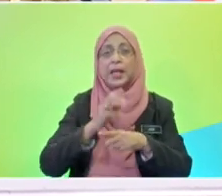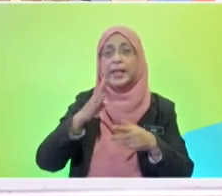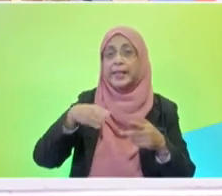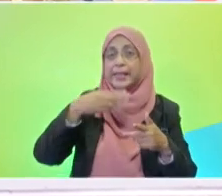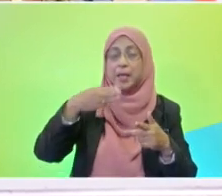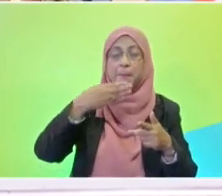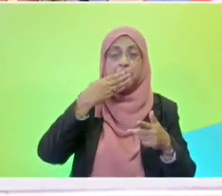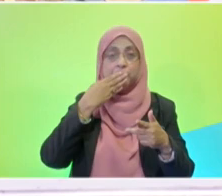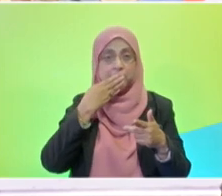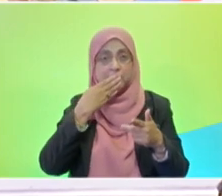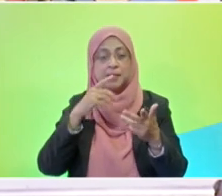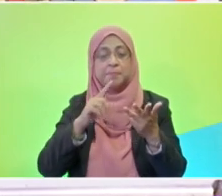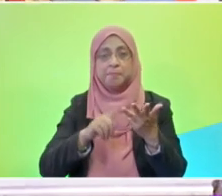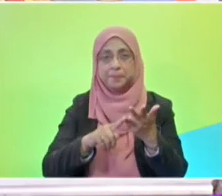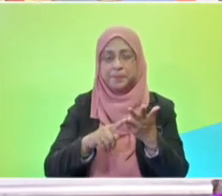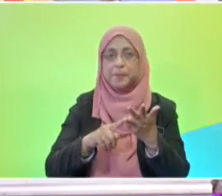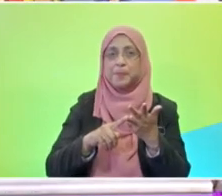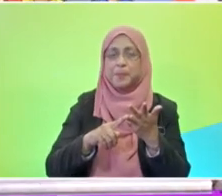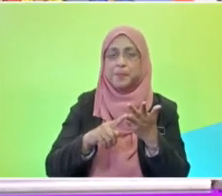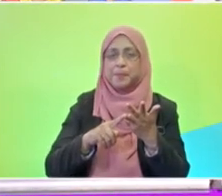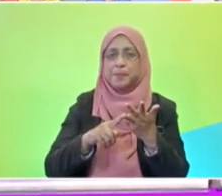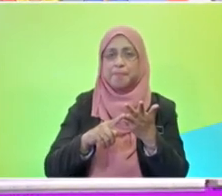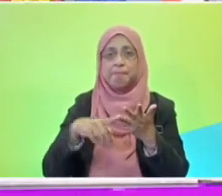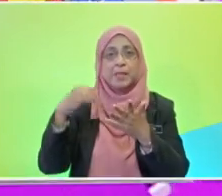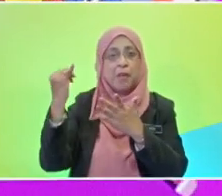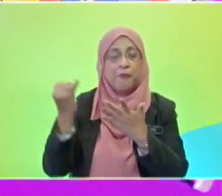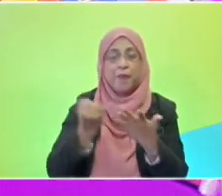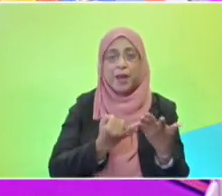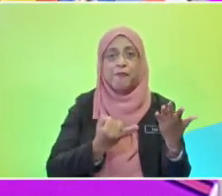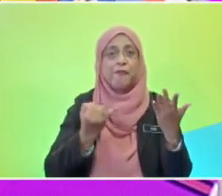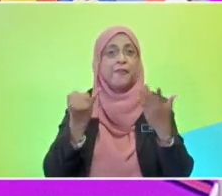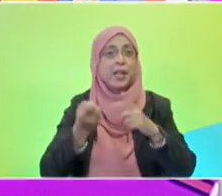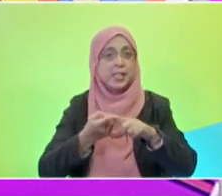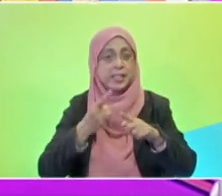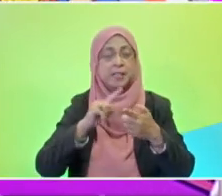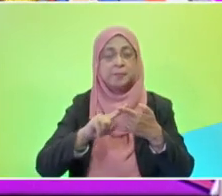our breakfast. And then when we invite our friends will come